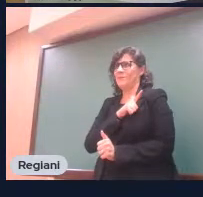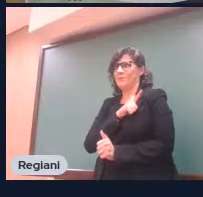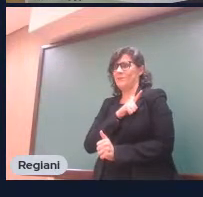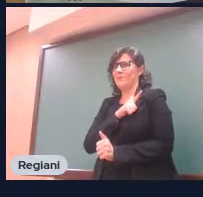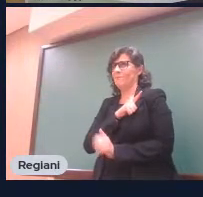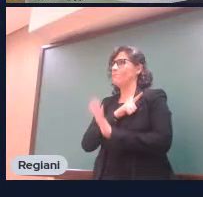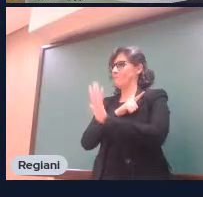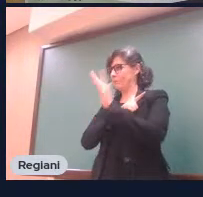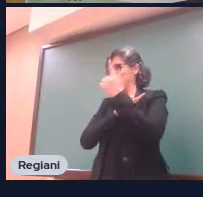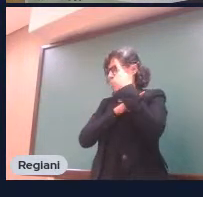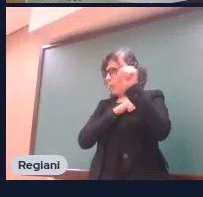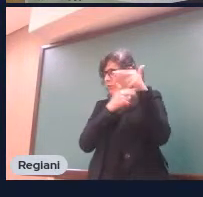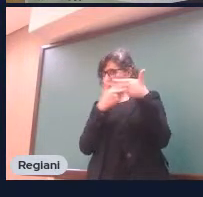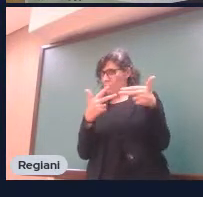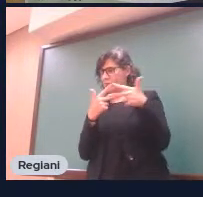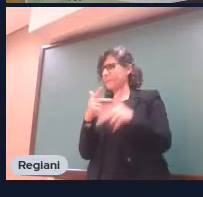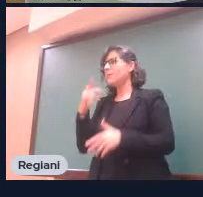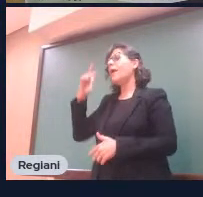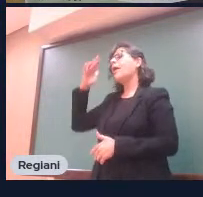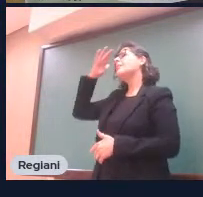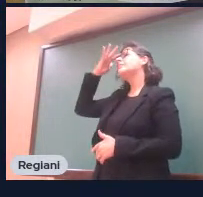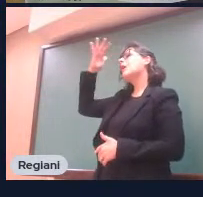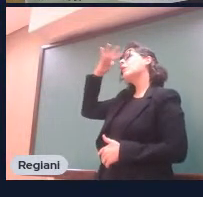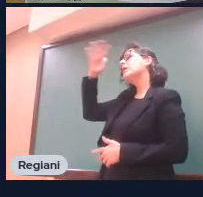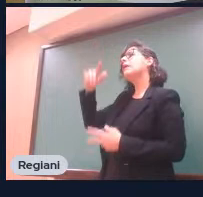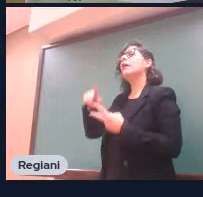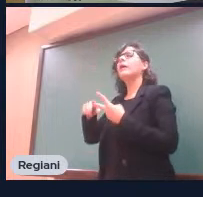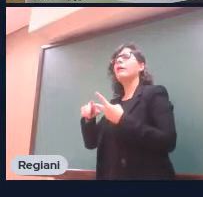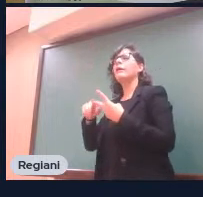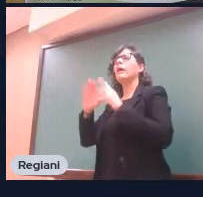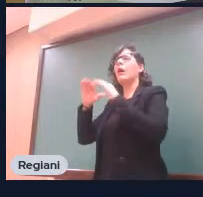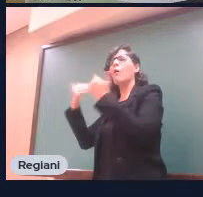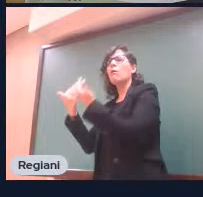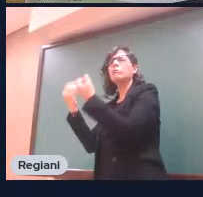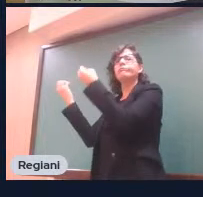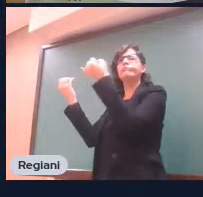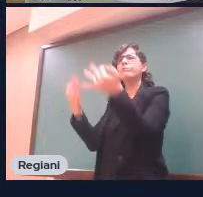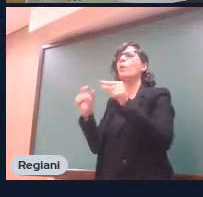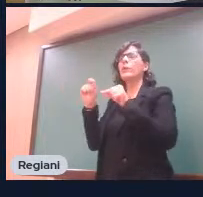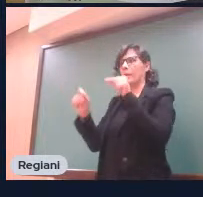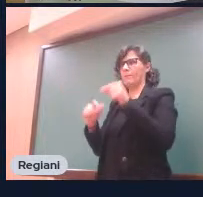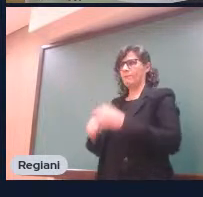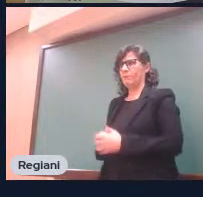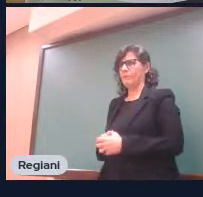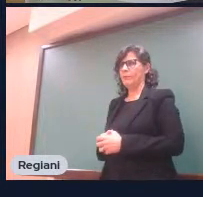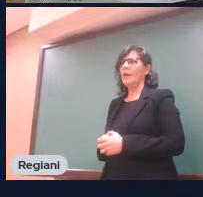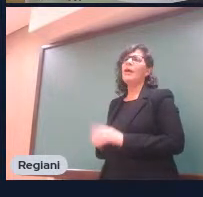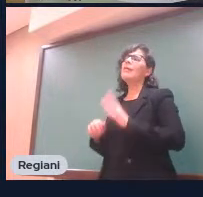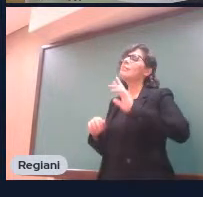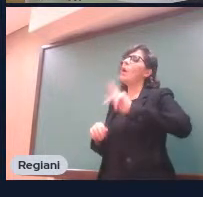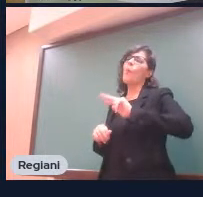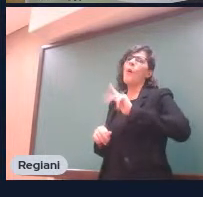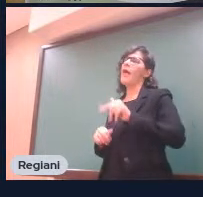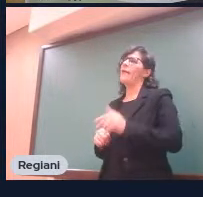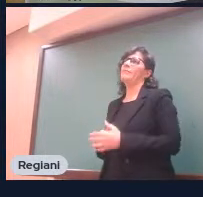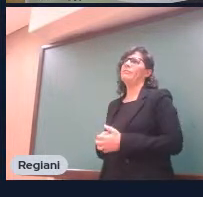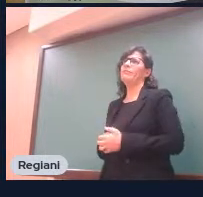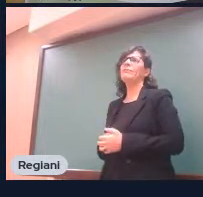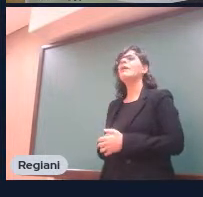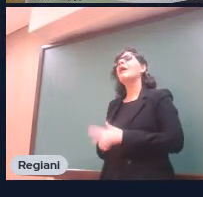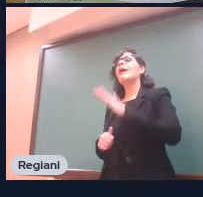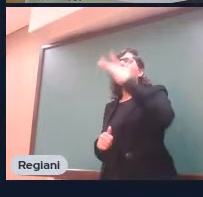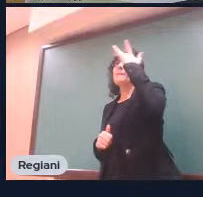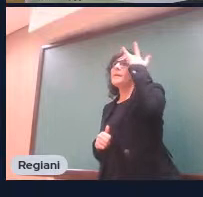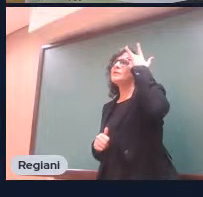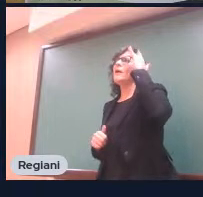Another thing where theories and new concepts have come from is not from copying what people in the West,